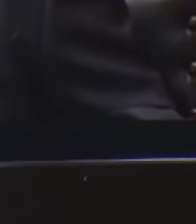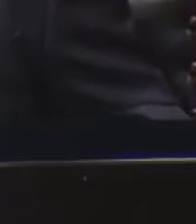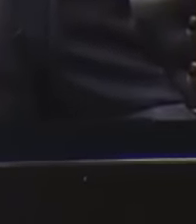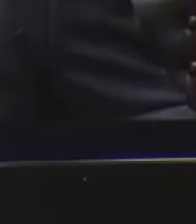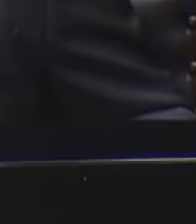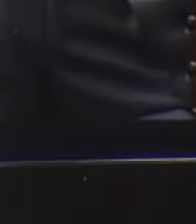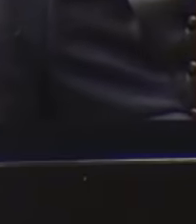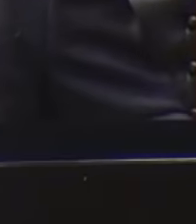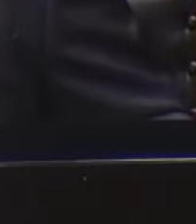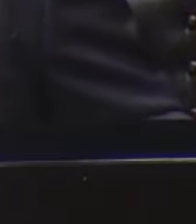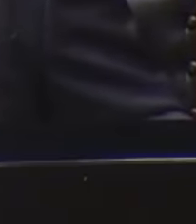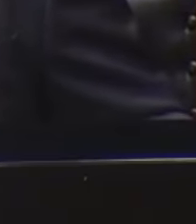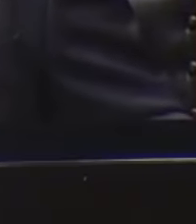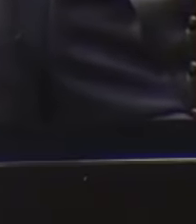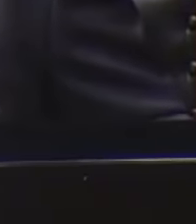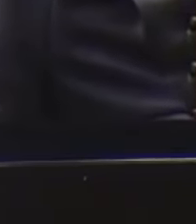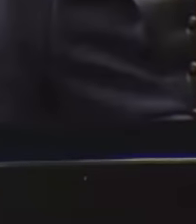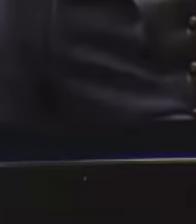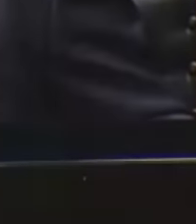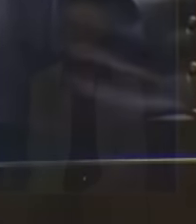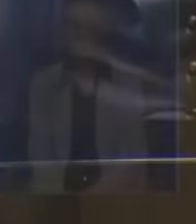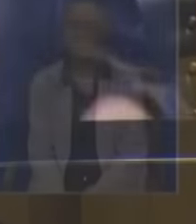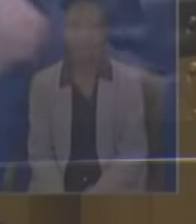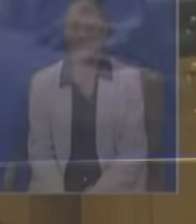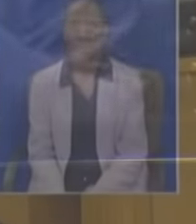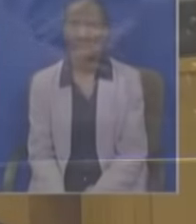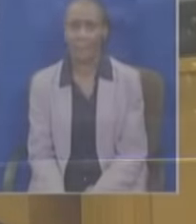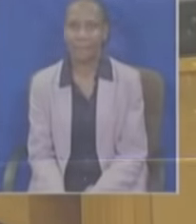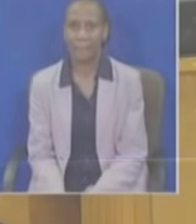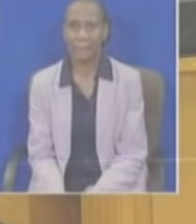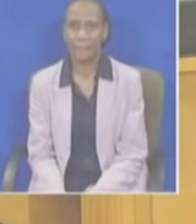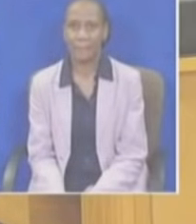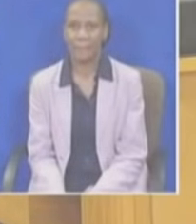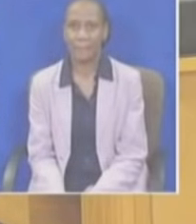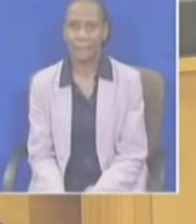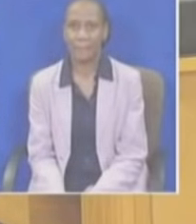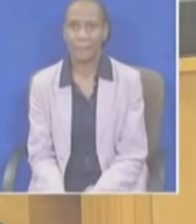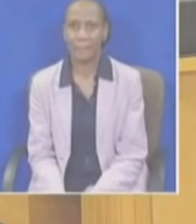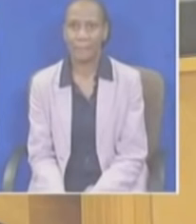have special treatment in the House. No one has. Proceed, Honourable Member.